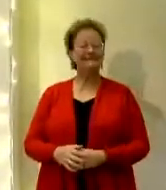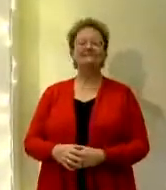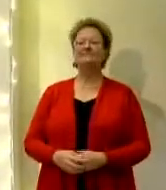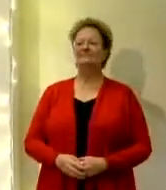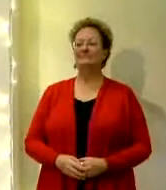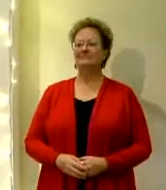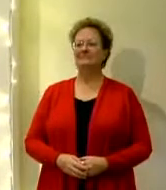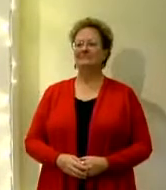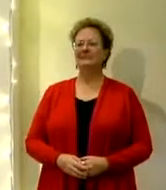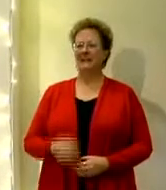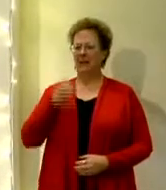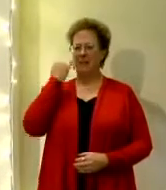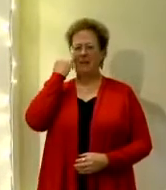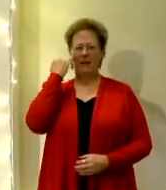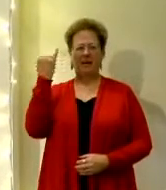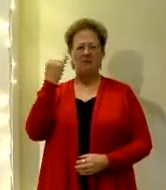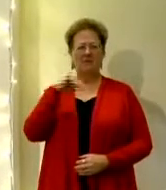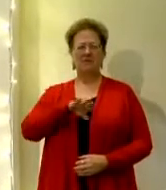how frustrated he was?